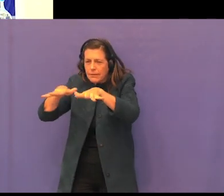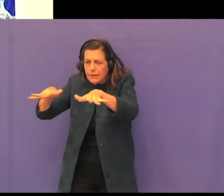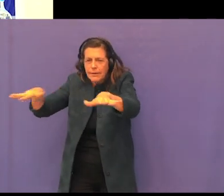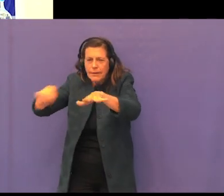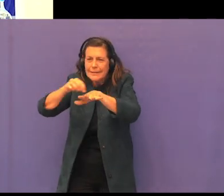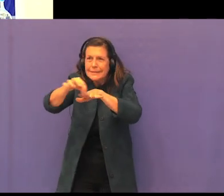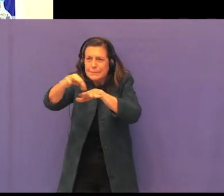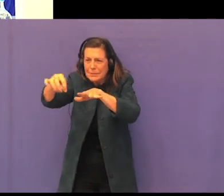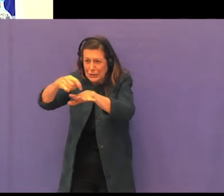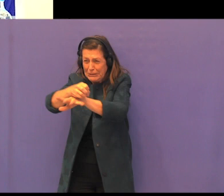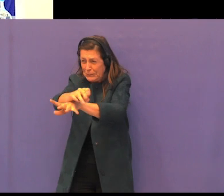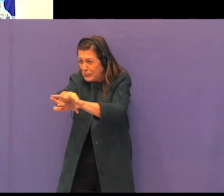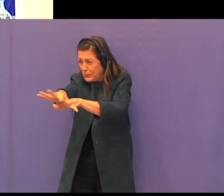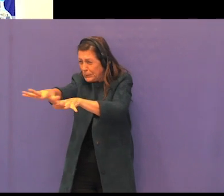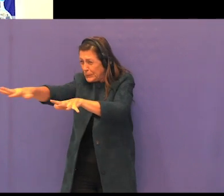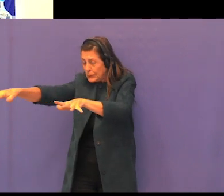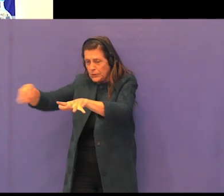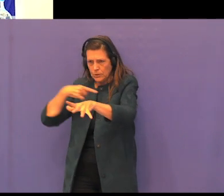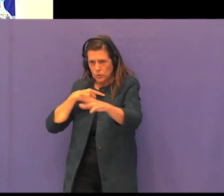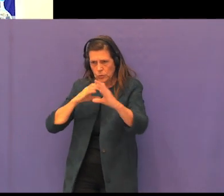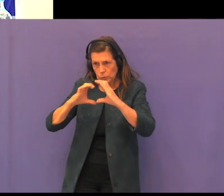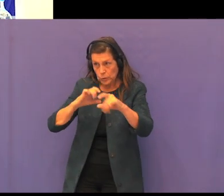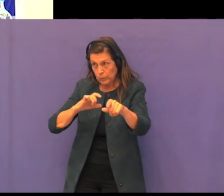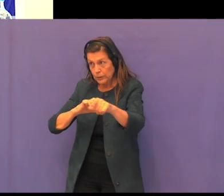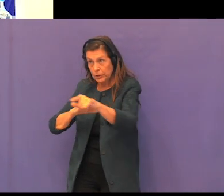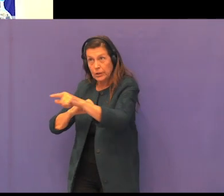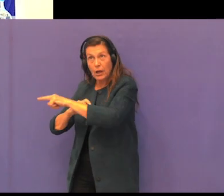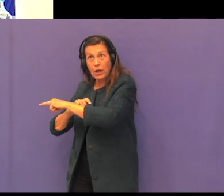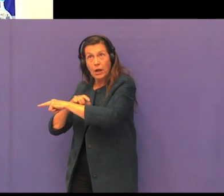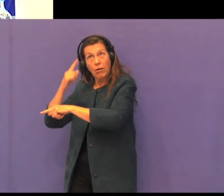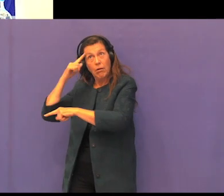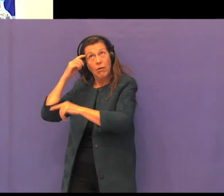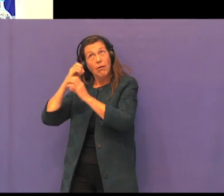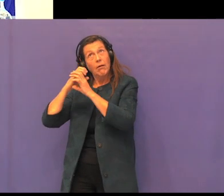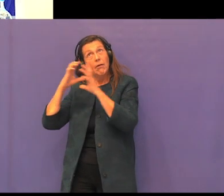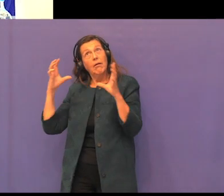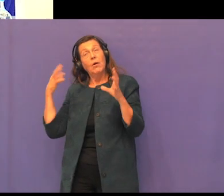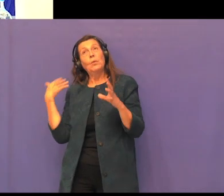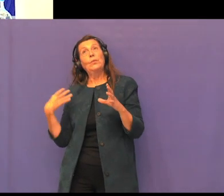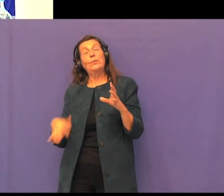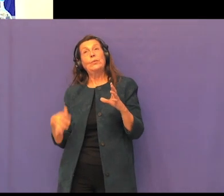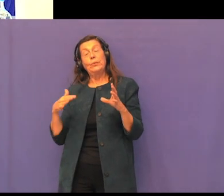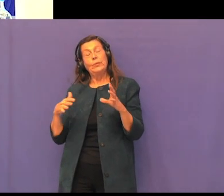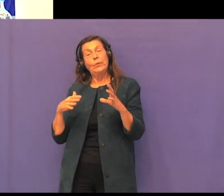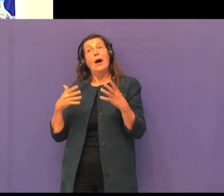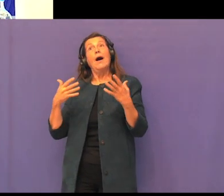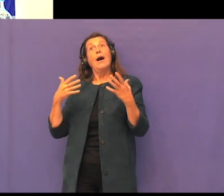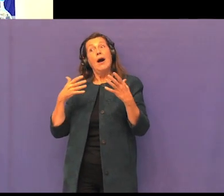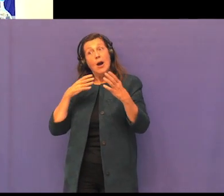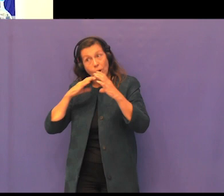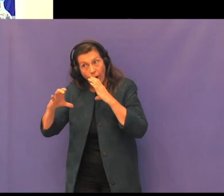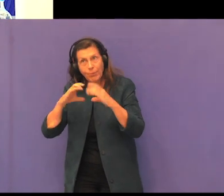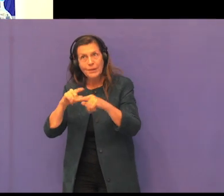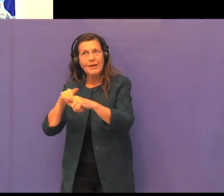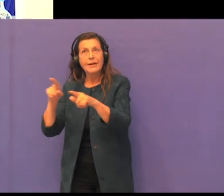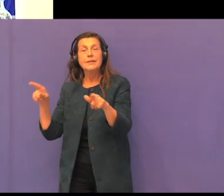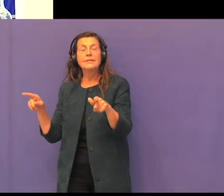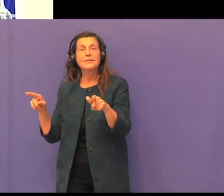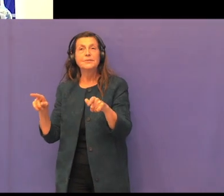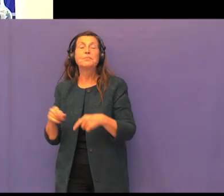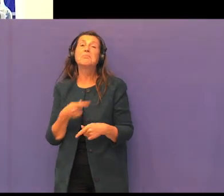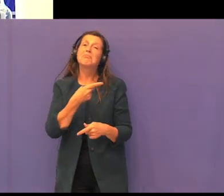we actually need to have this communication. You talked about translation to overcome digital provincialism, but actually it's